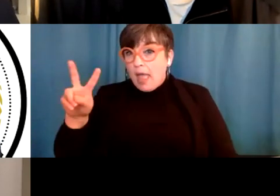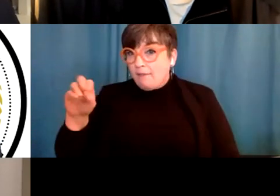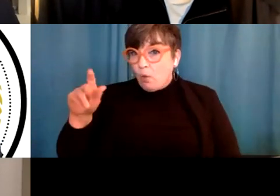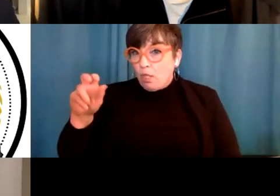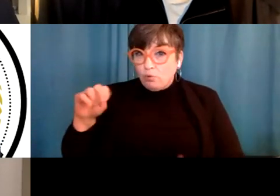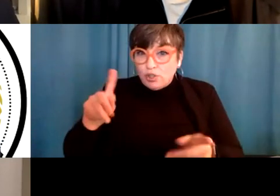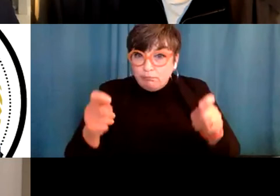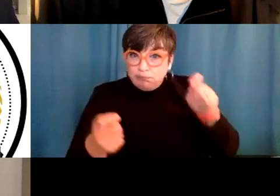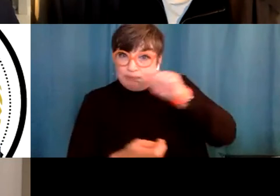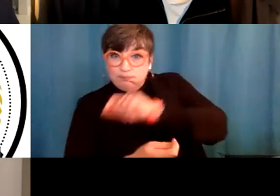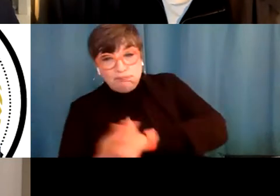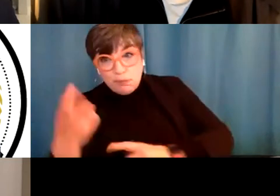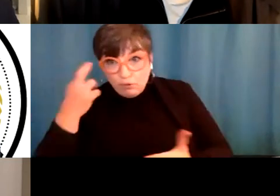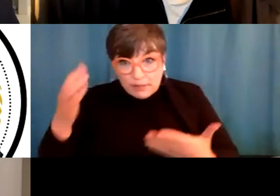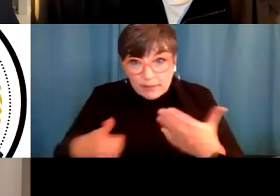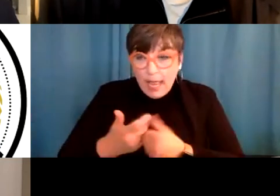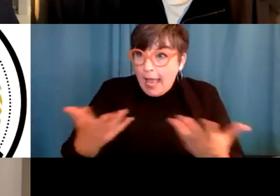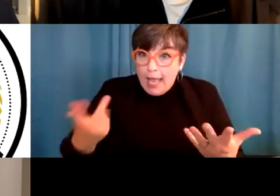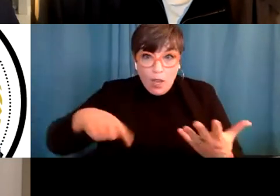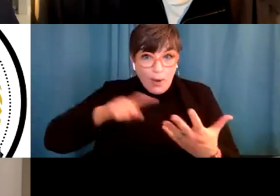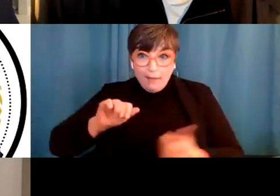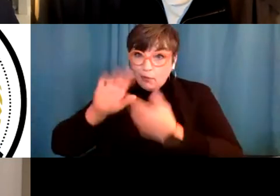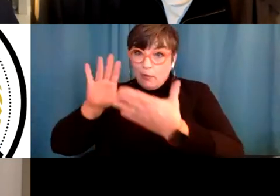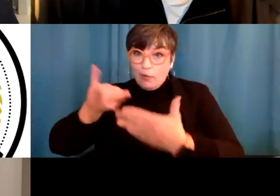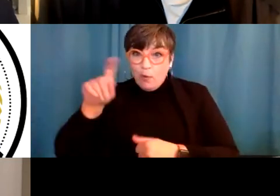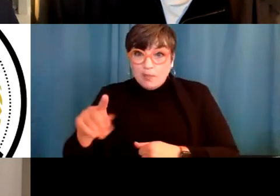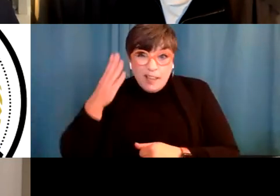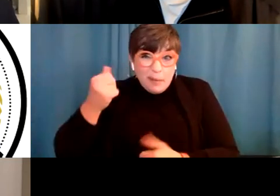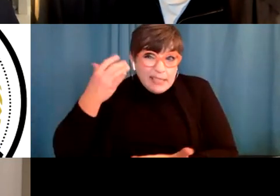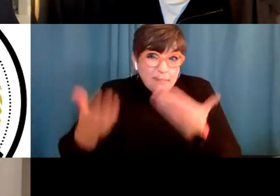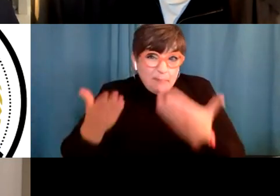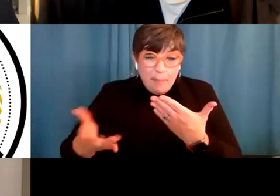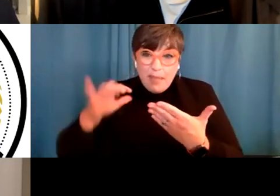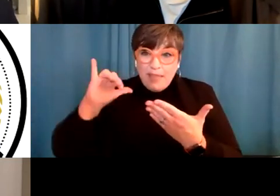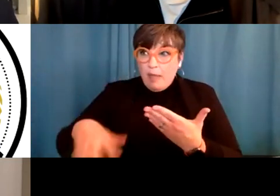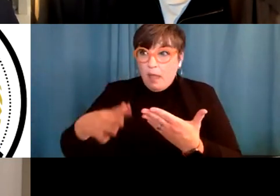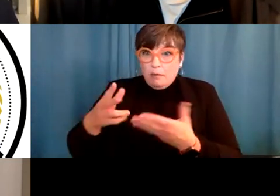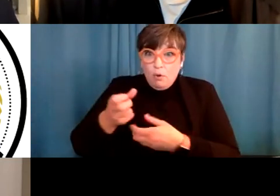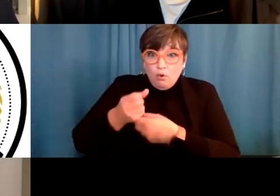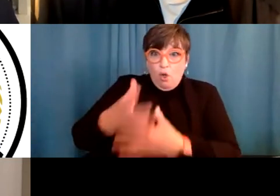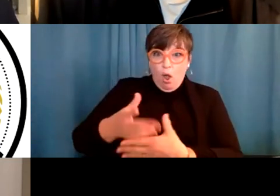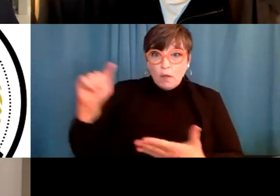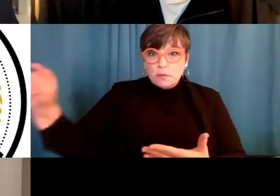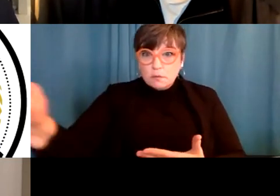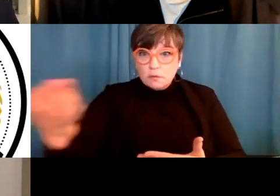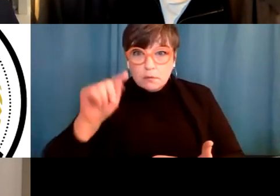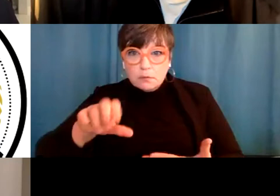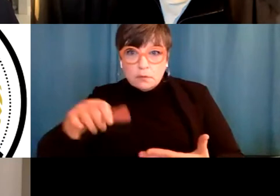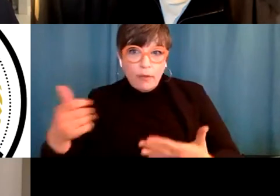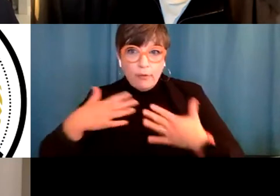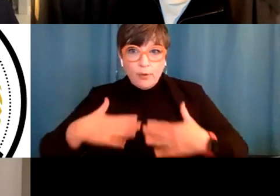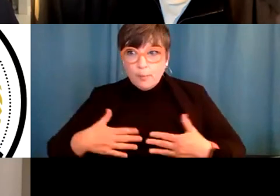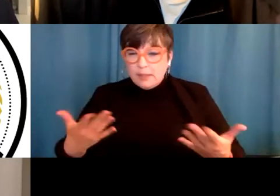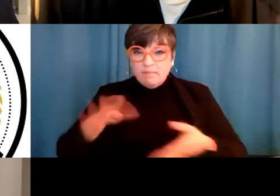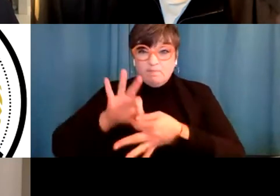human beings to address some of these questions, because they might predispose us in very compelling ways, as I was discussing earlier about bias and